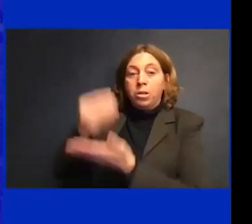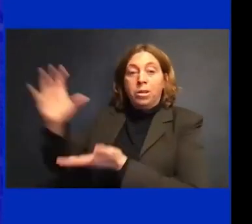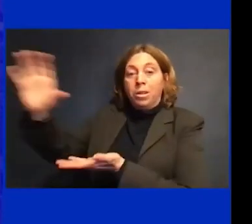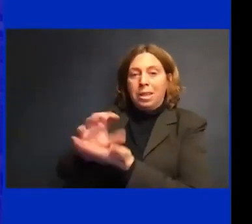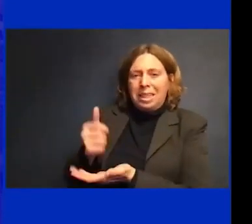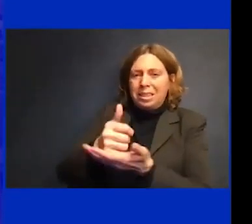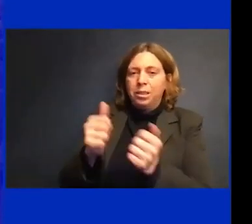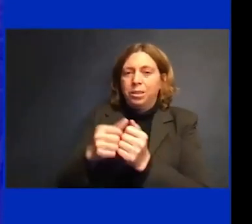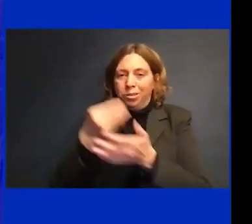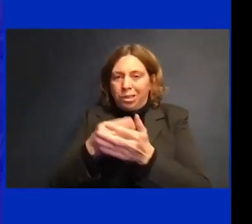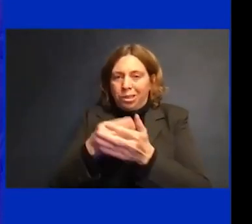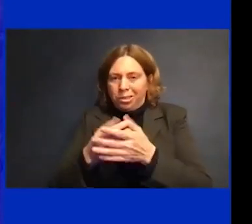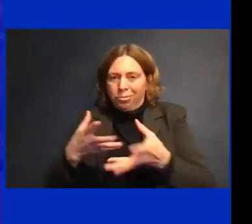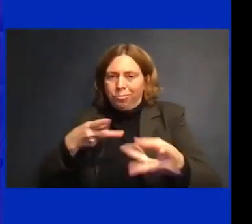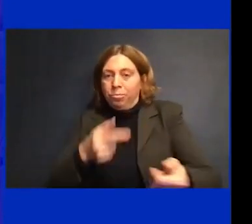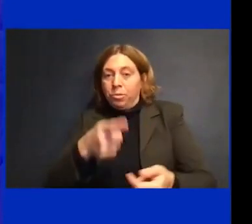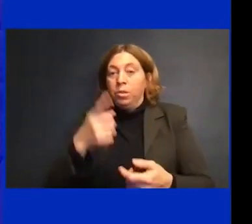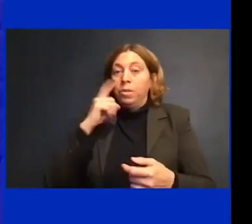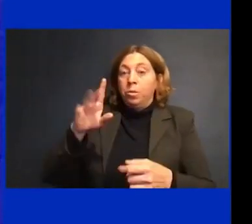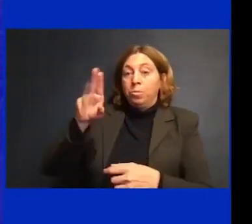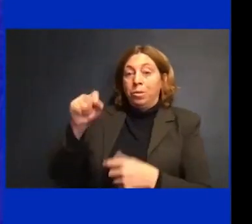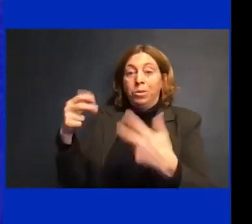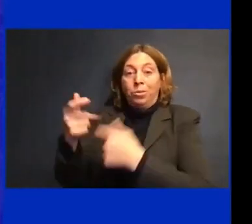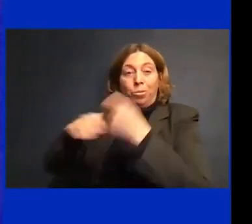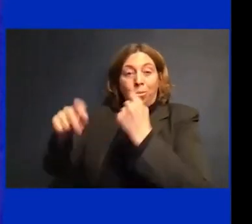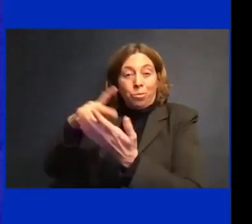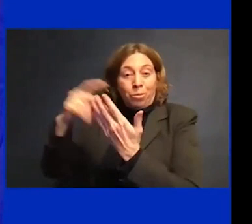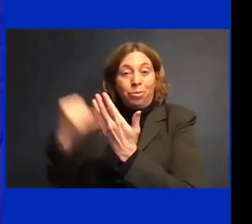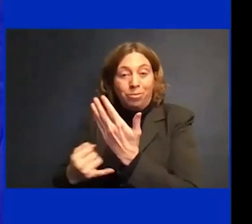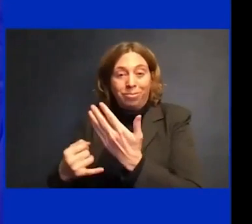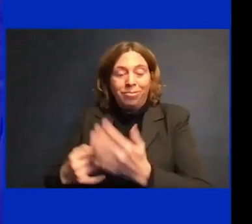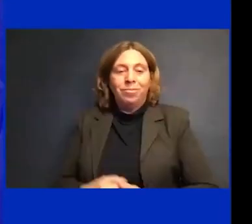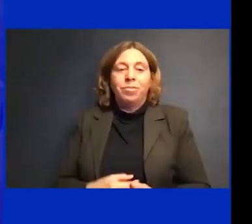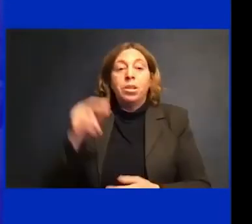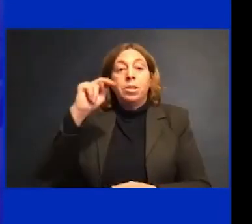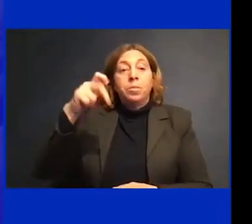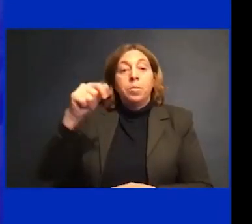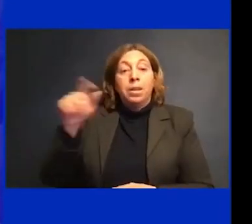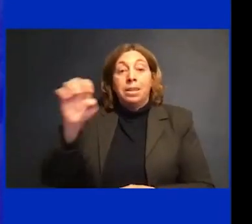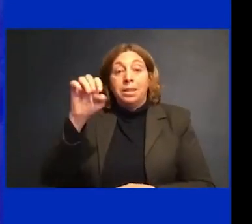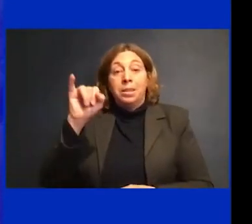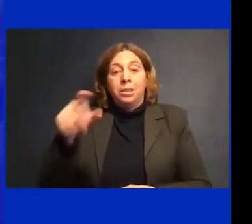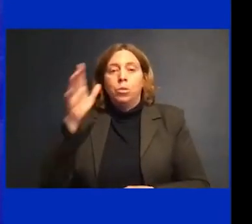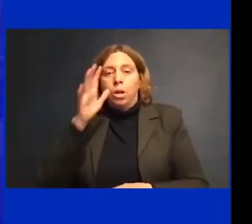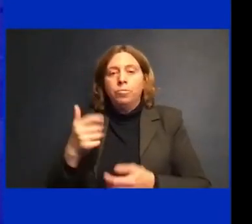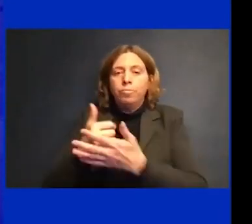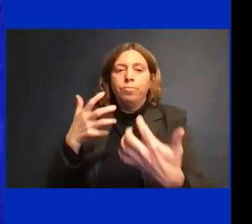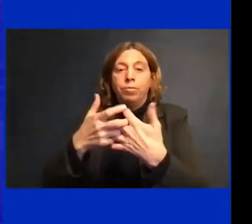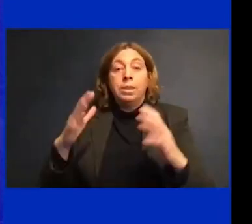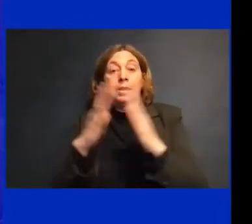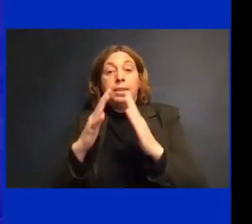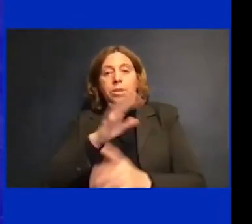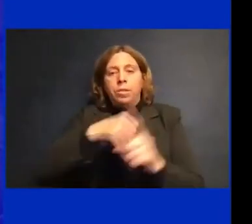with financing the proposed Bus Terminal Replacement Project. The NEPA EIS will also serve as the